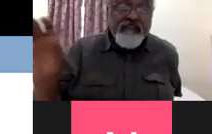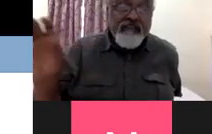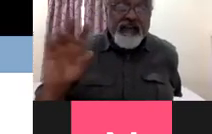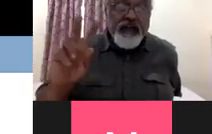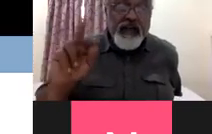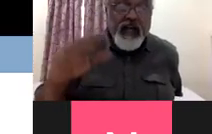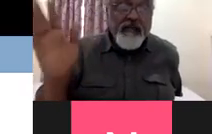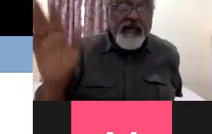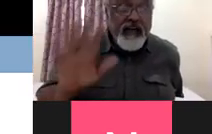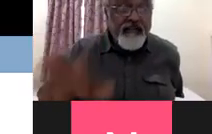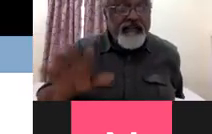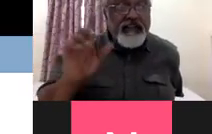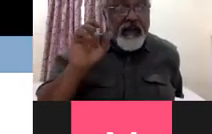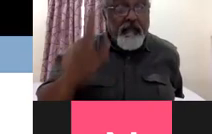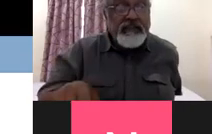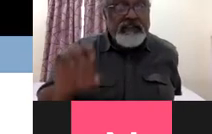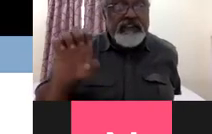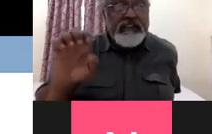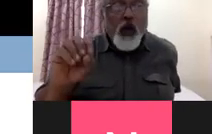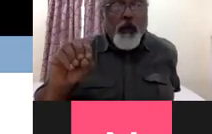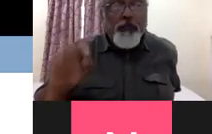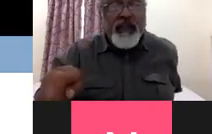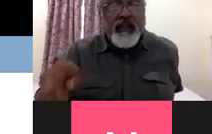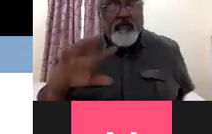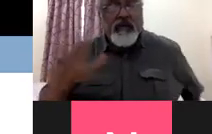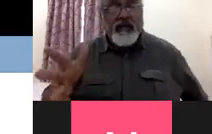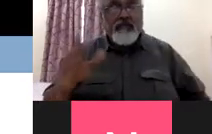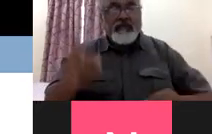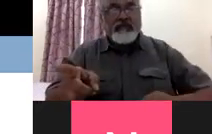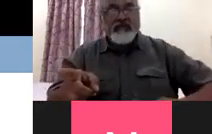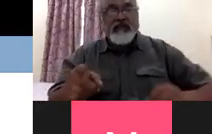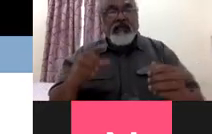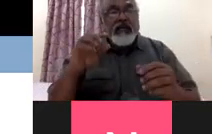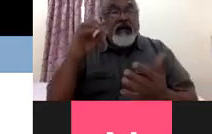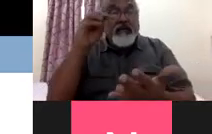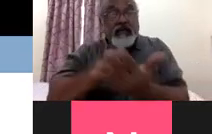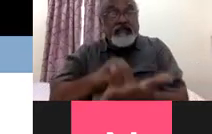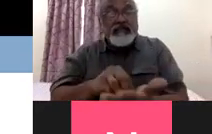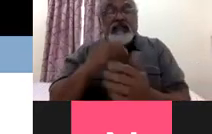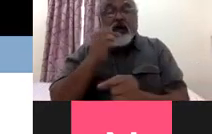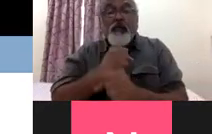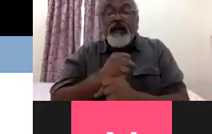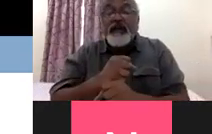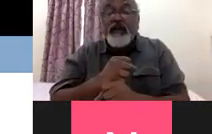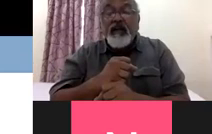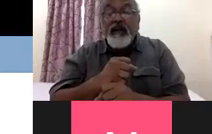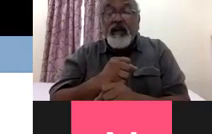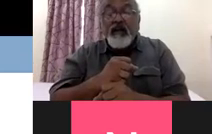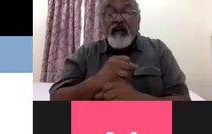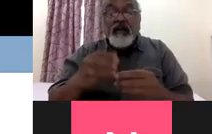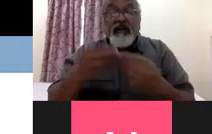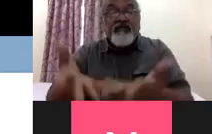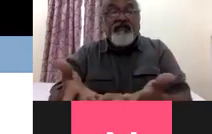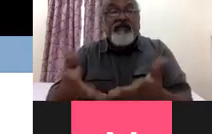companies. Panch cheezein karna hai. Ek policy needs to be formed and published on the net and